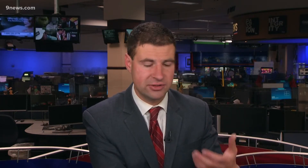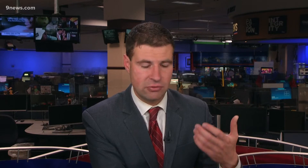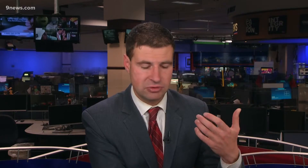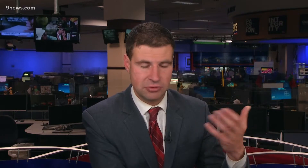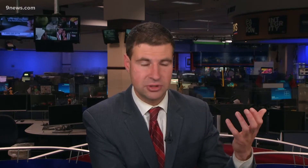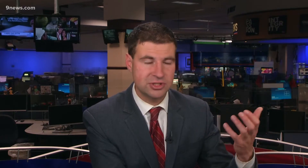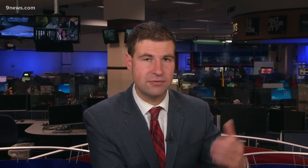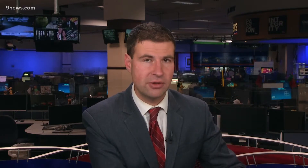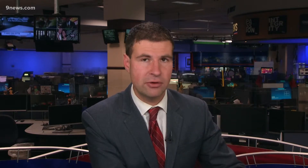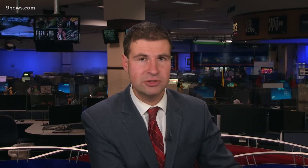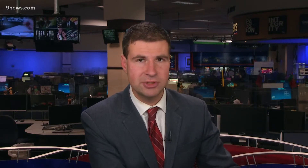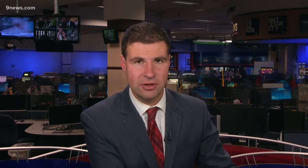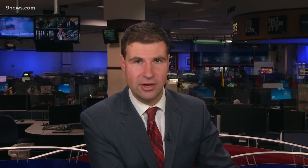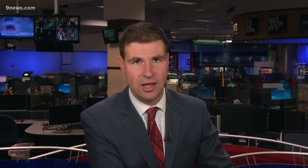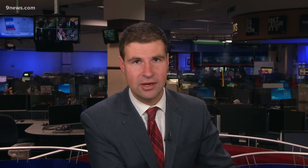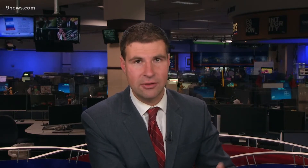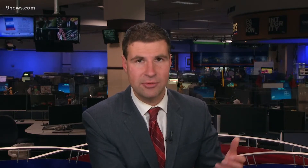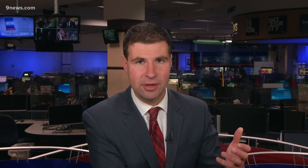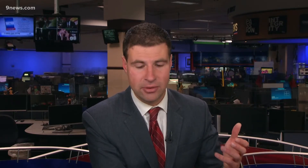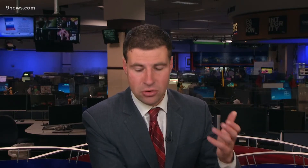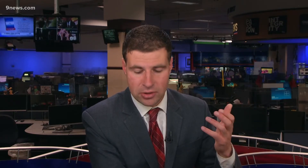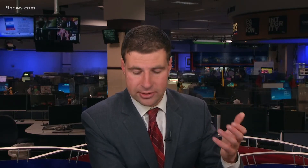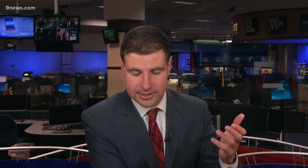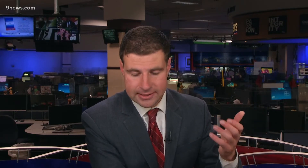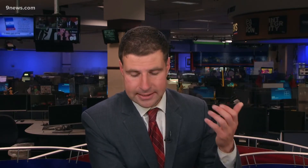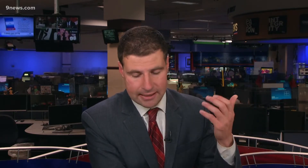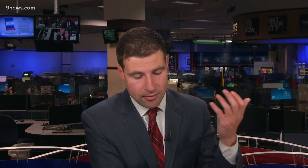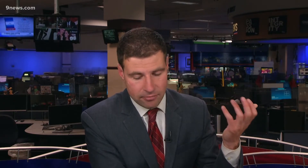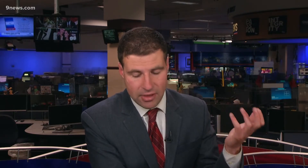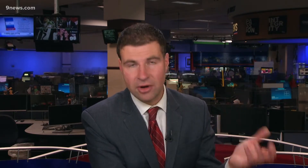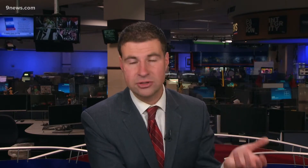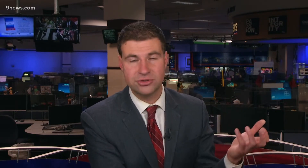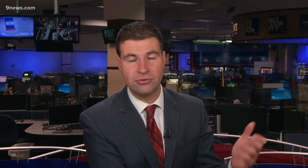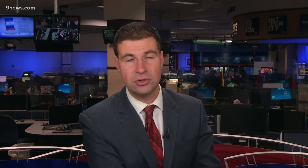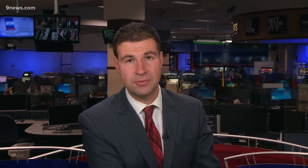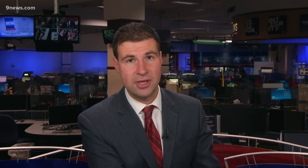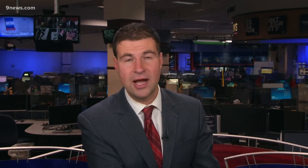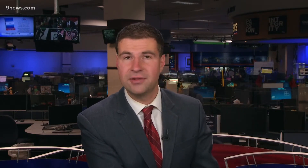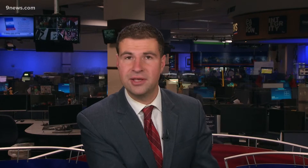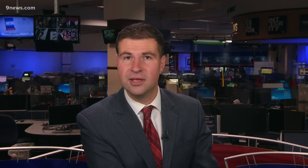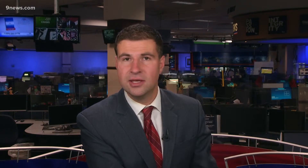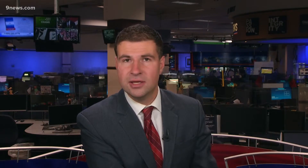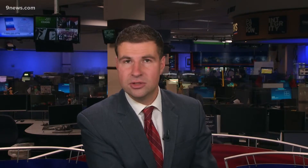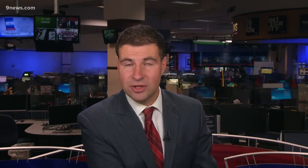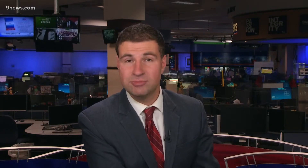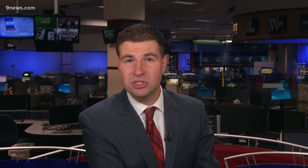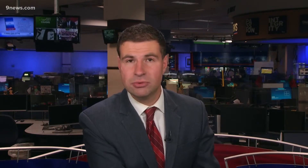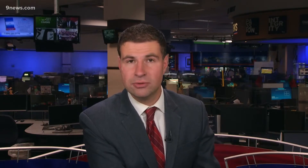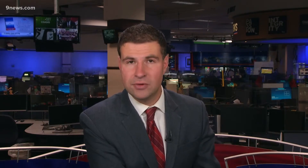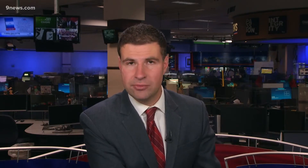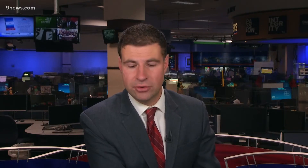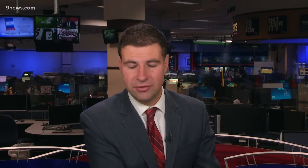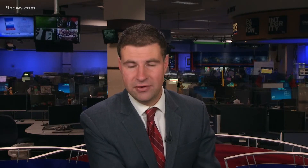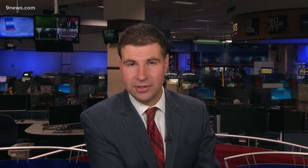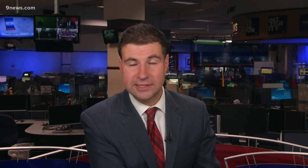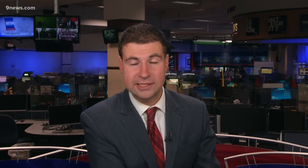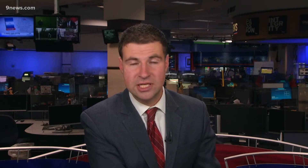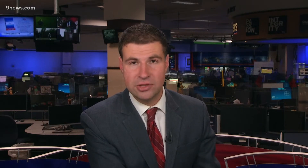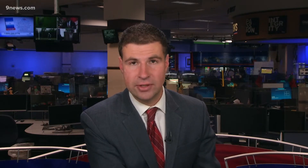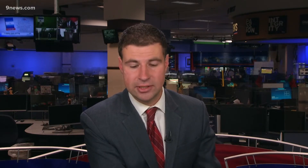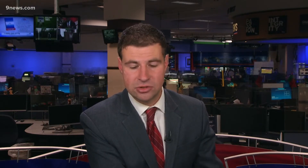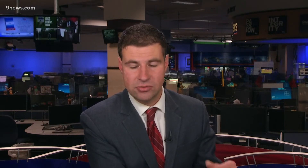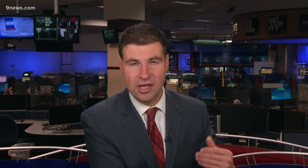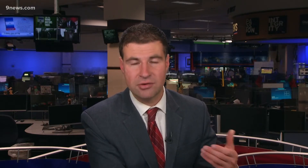after the holidays? Of course, we're just after the Christmas holiday and now coming up on New Year's, and also, of course, with the highly transmissible Omicron